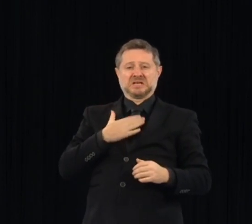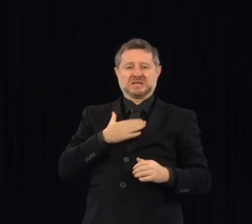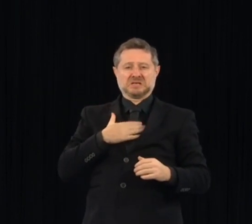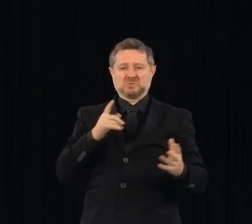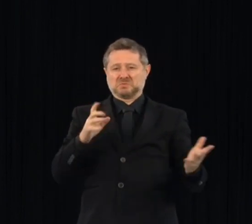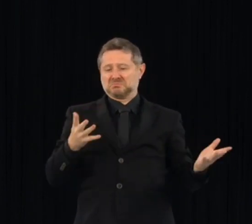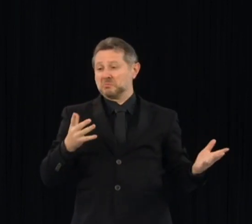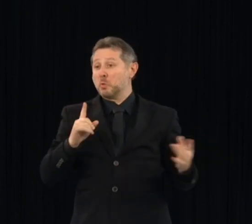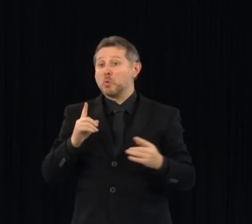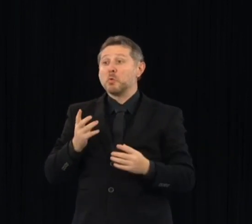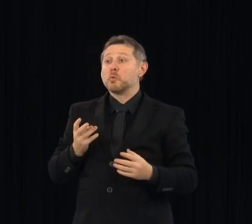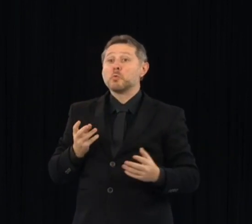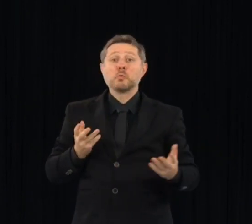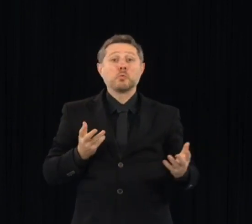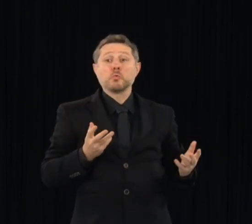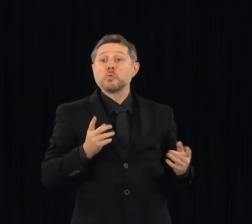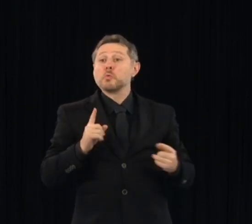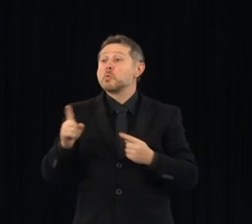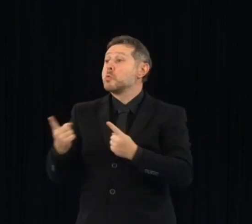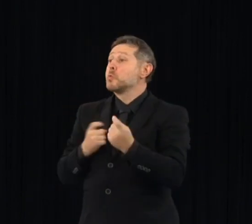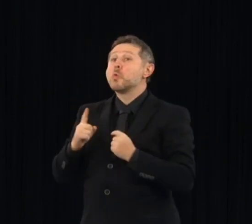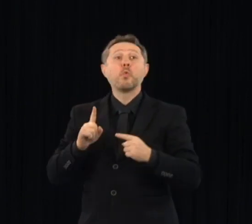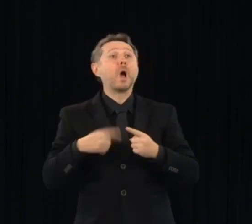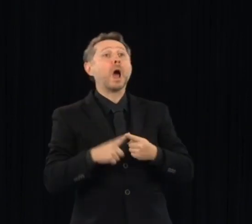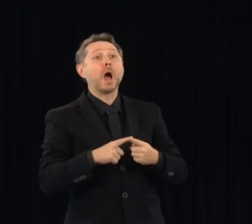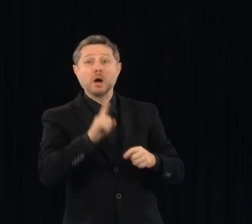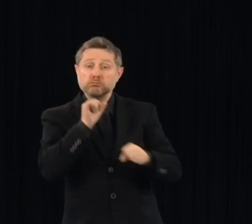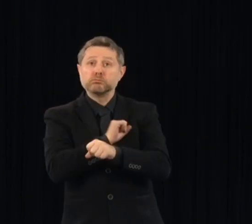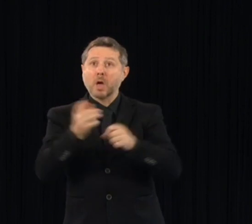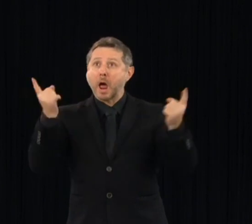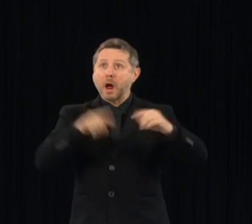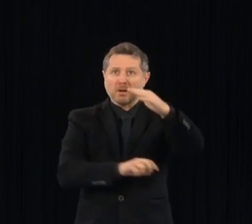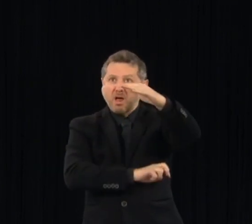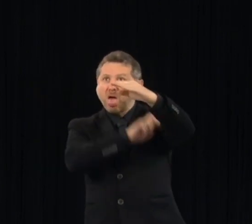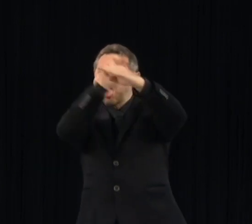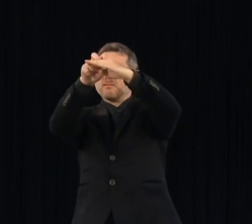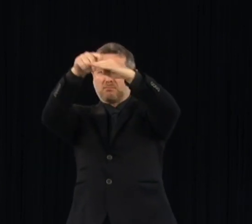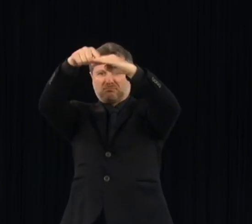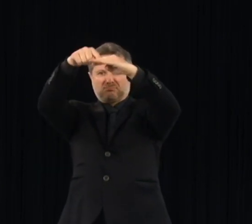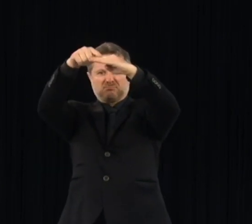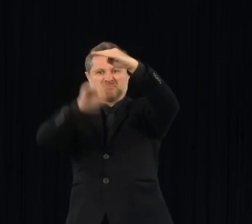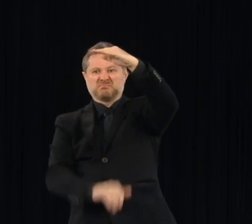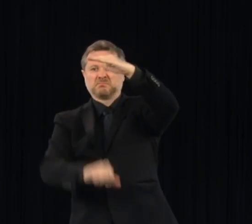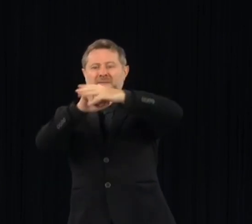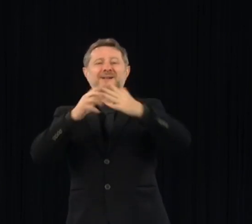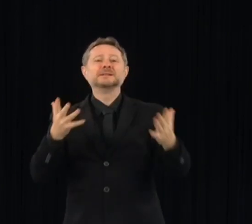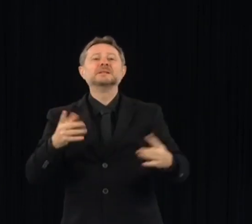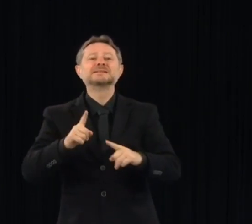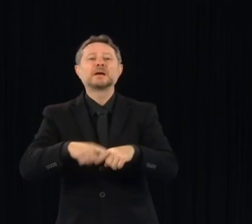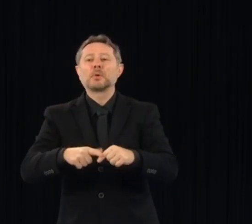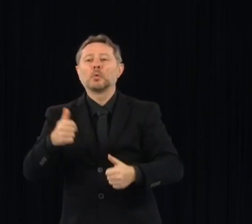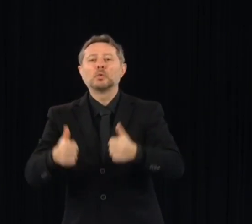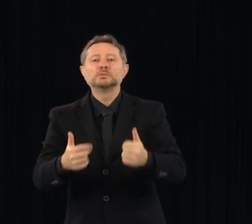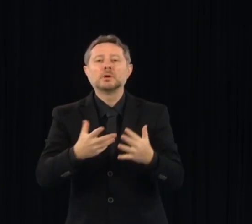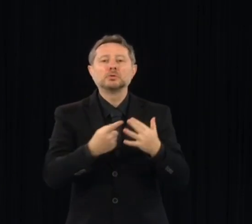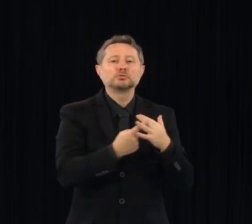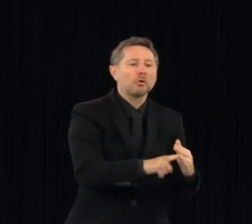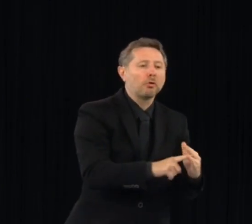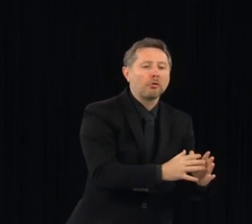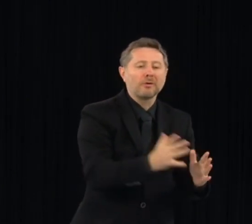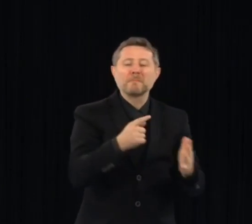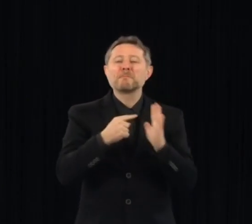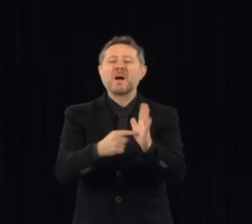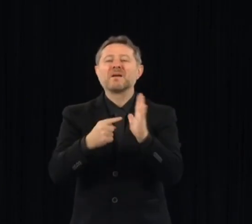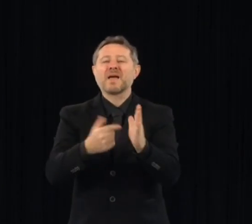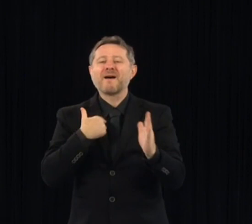are the right questions. Well, when is the apex? It depends on what model you use, what model you follow. We follow